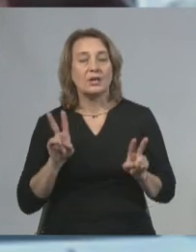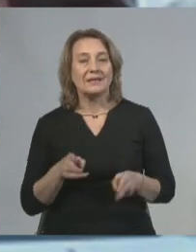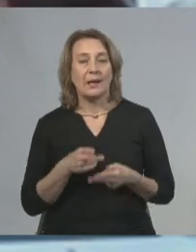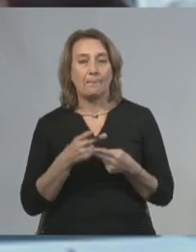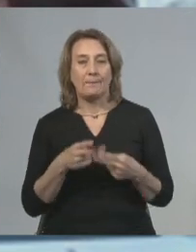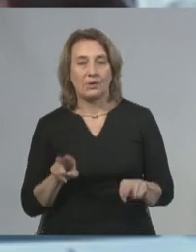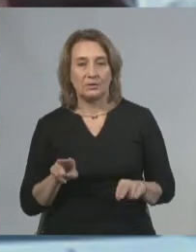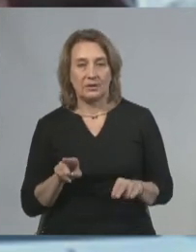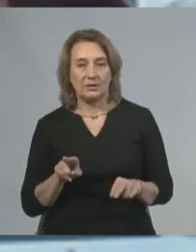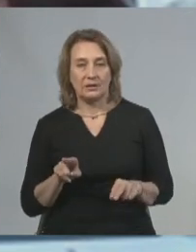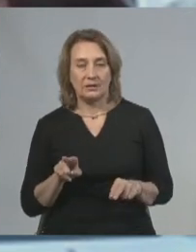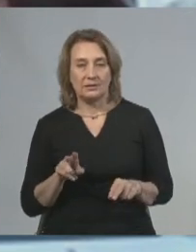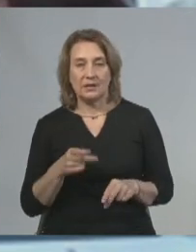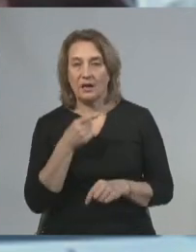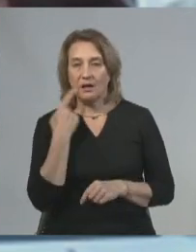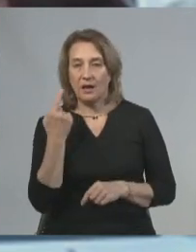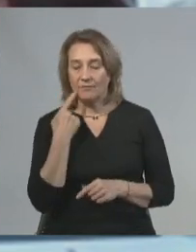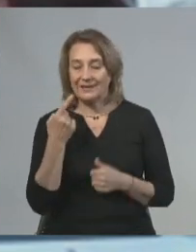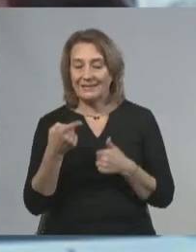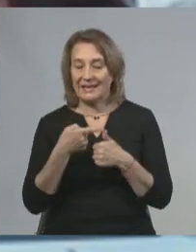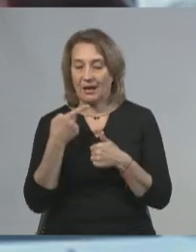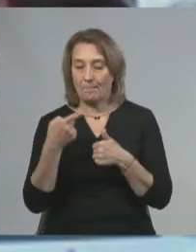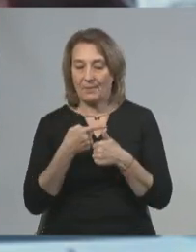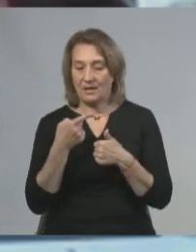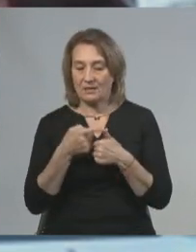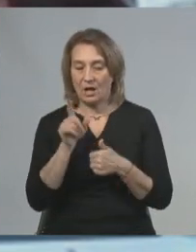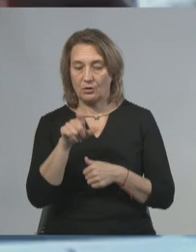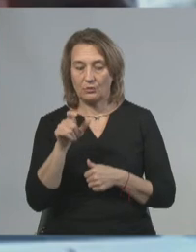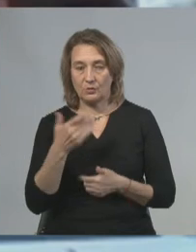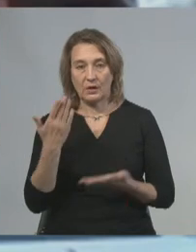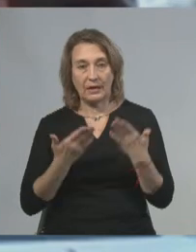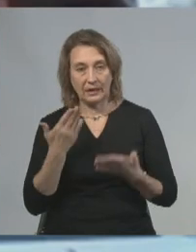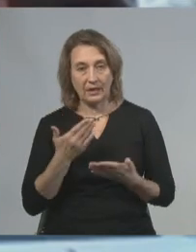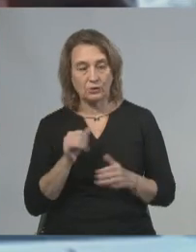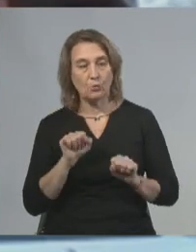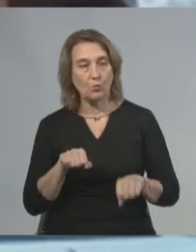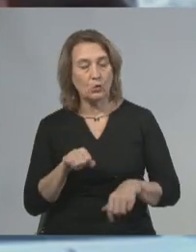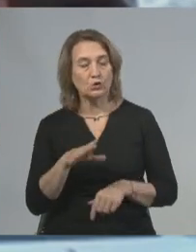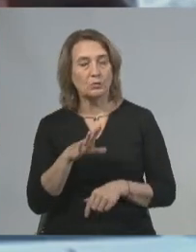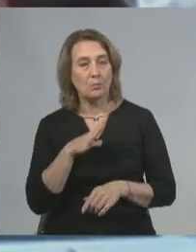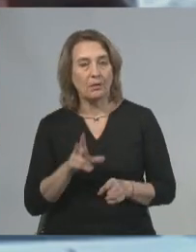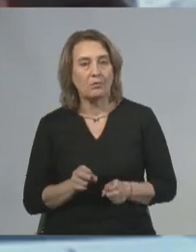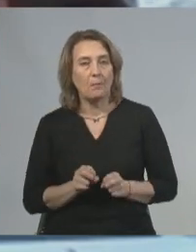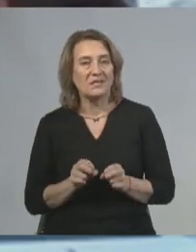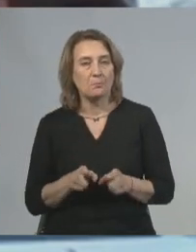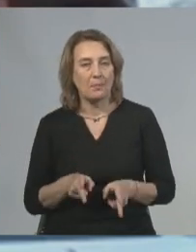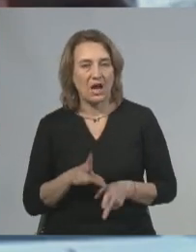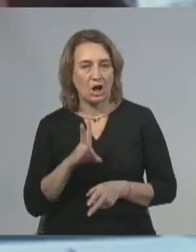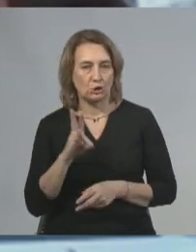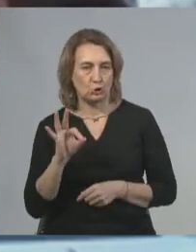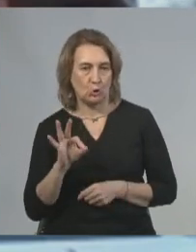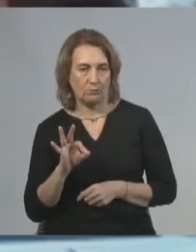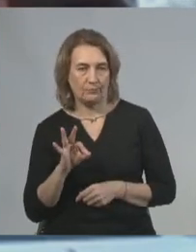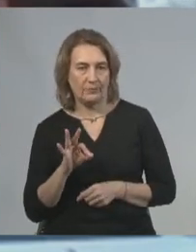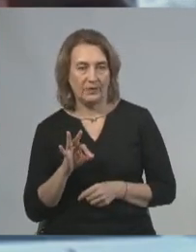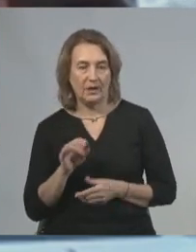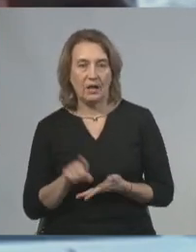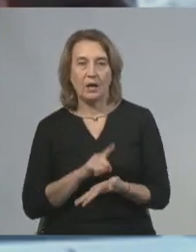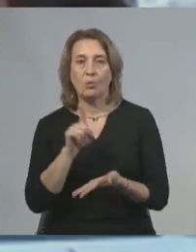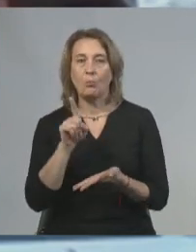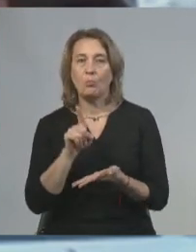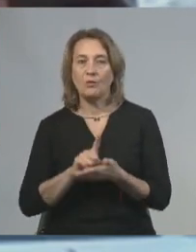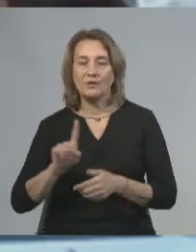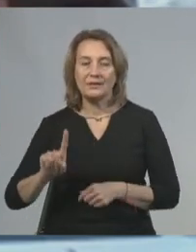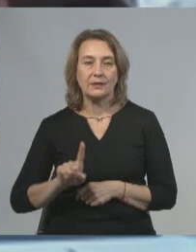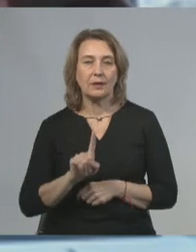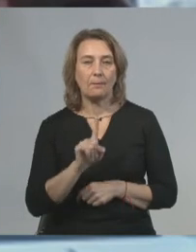then it also uh states very uh very strongly the victim's perspective you need to warn the